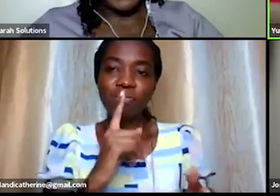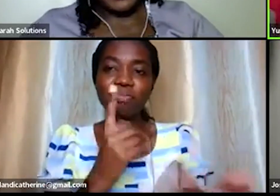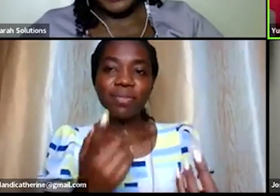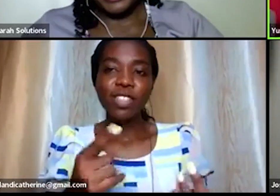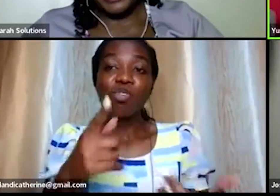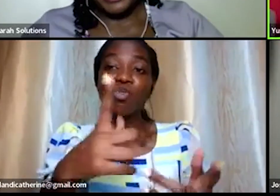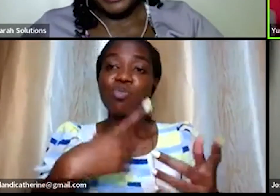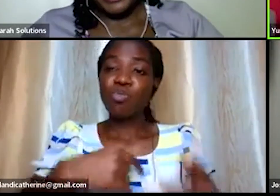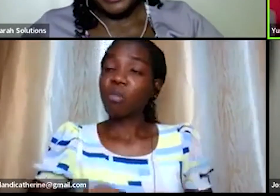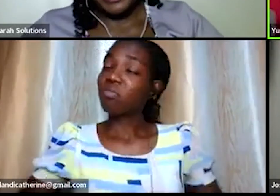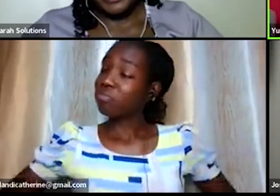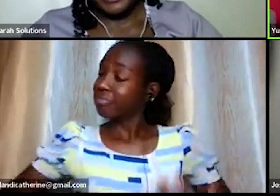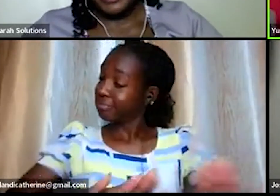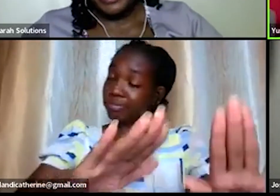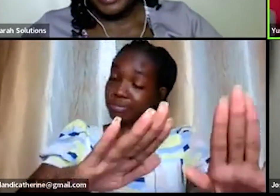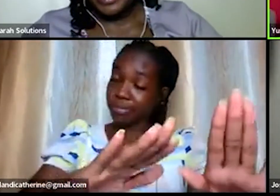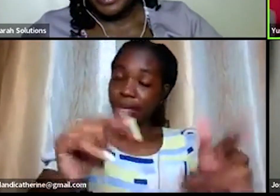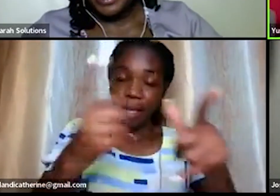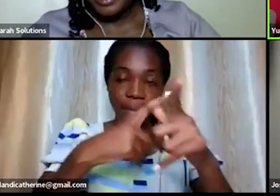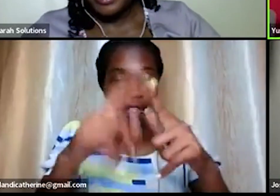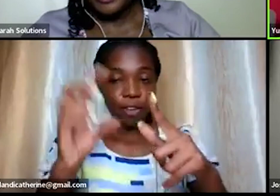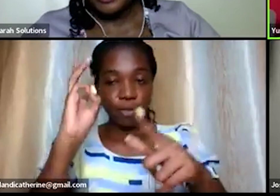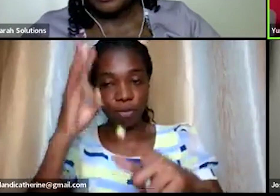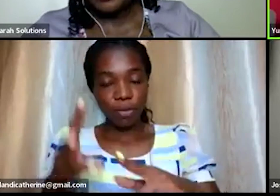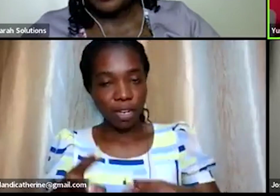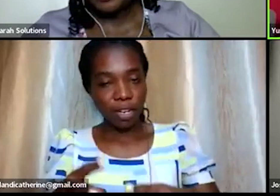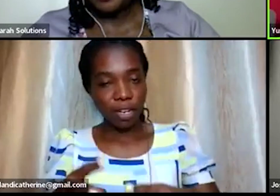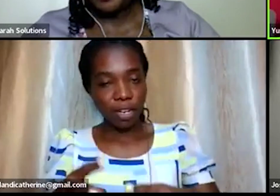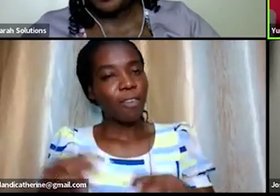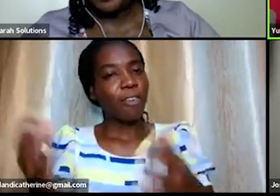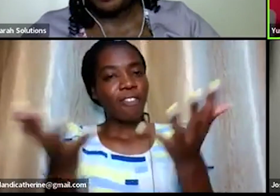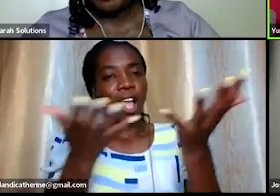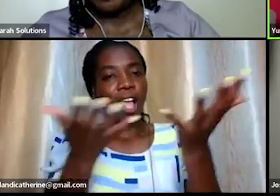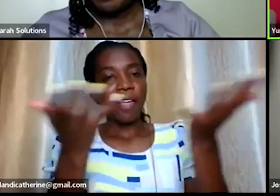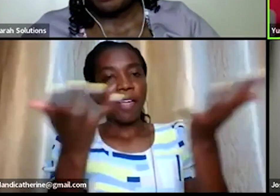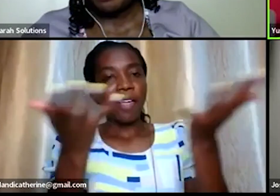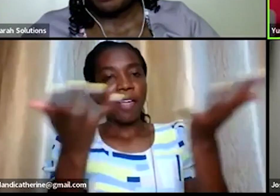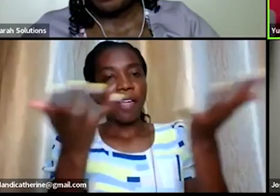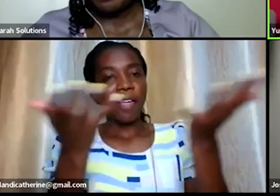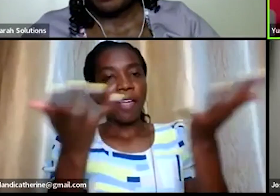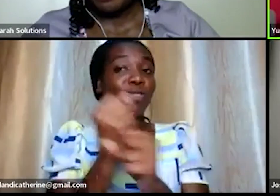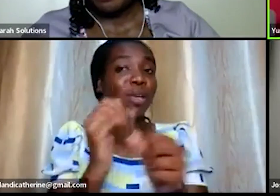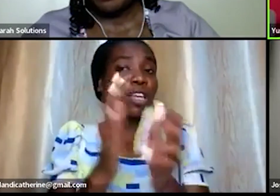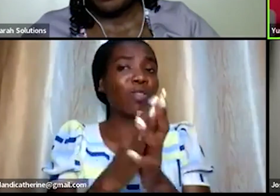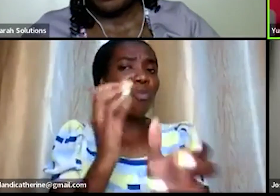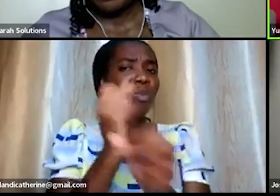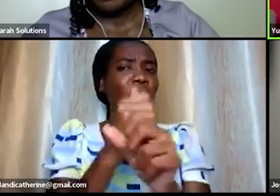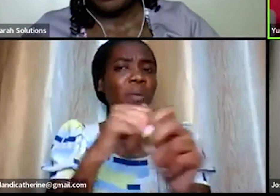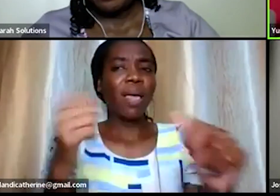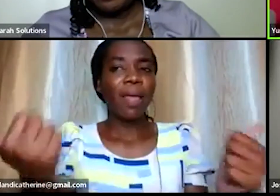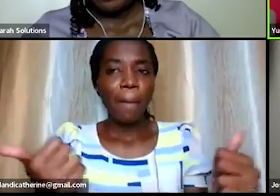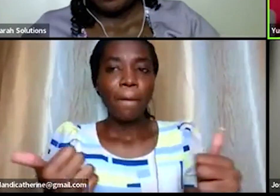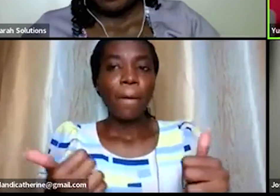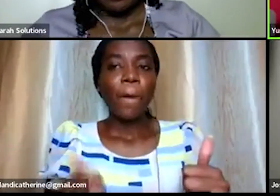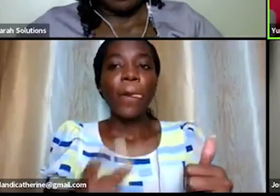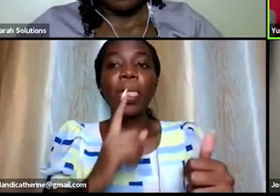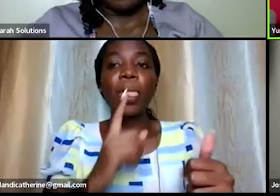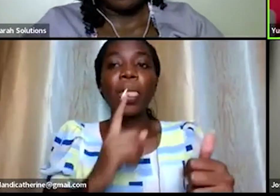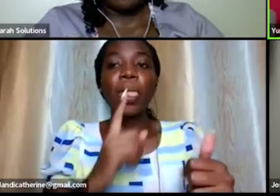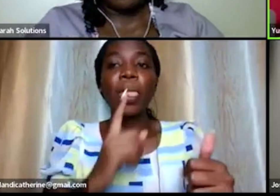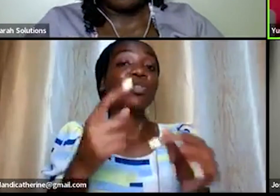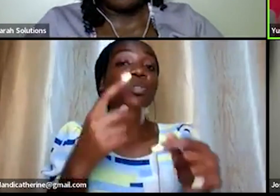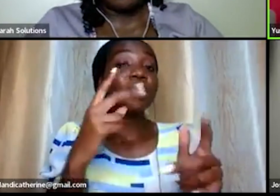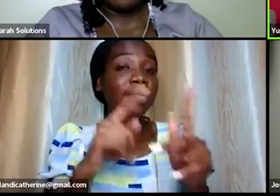flat on your tummy and you'll float. And I did it and it worked. But you see, when you start looking at the